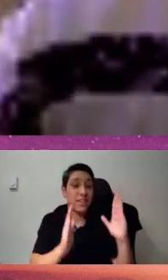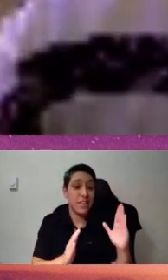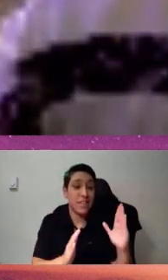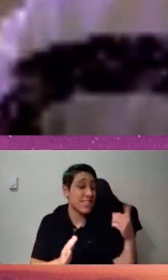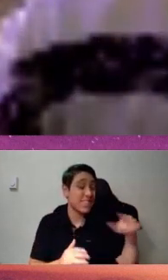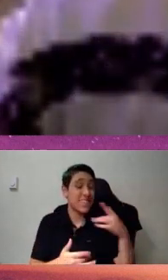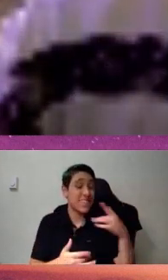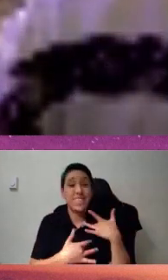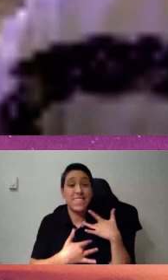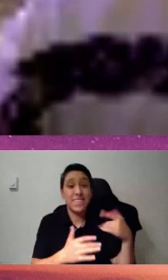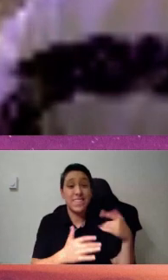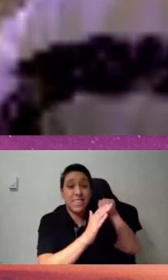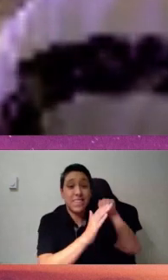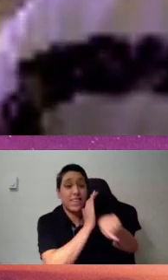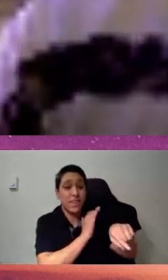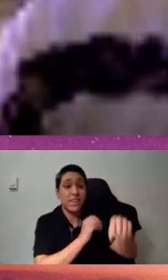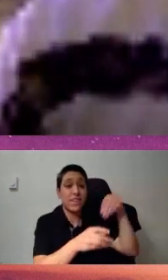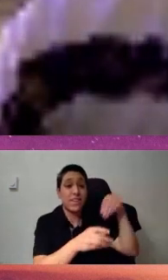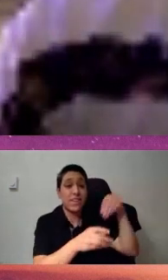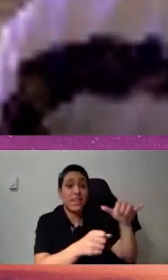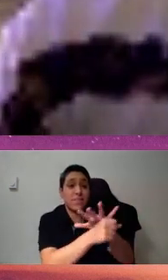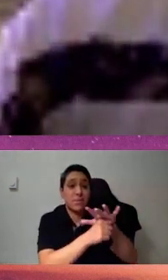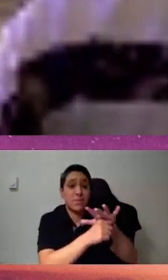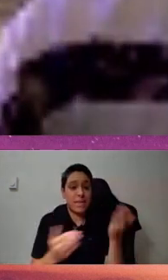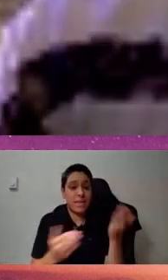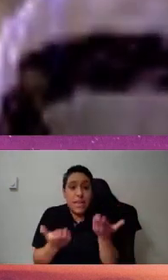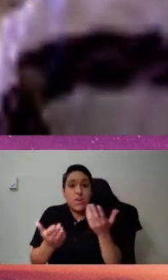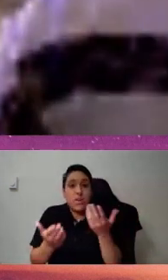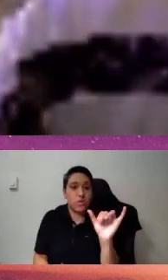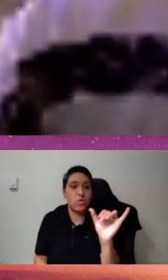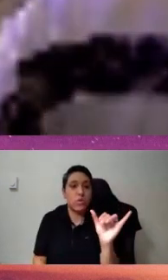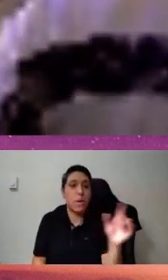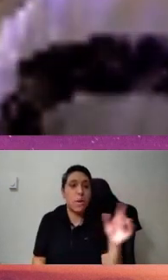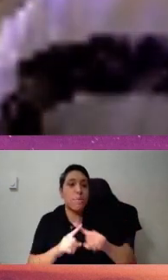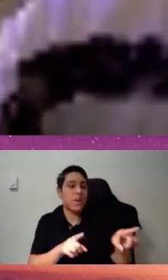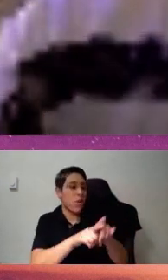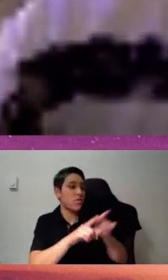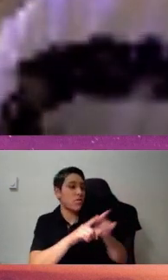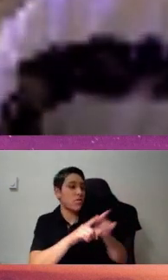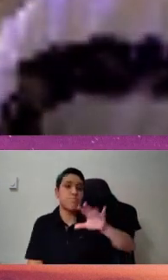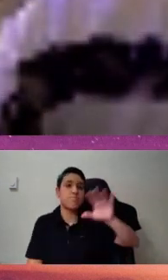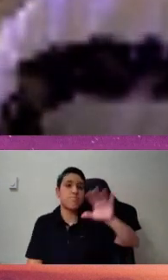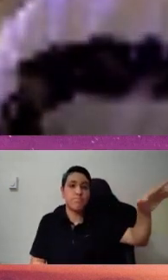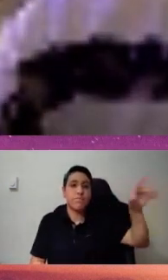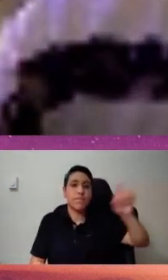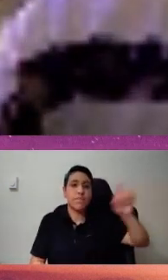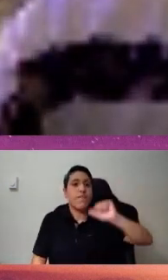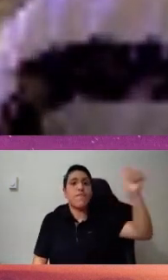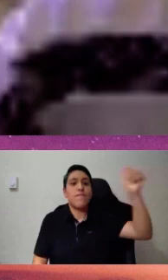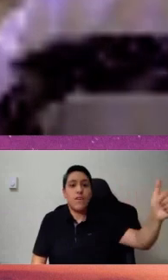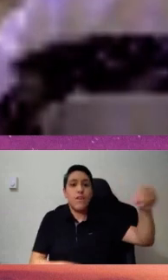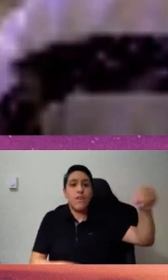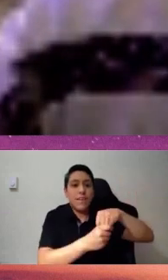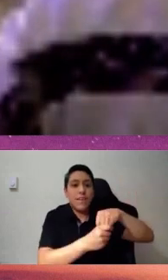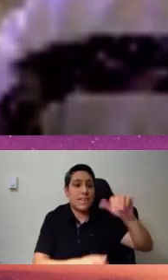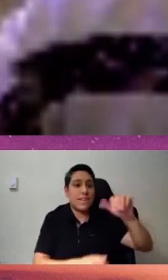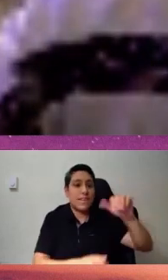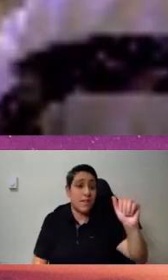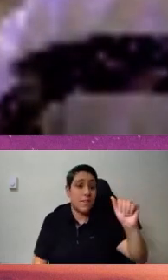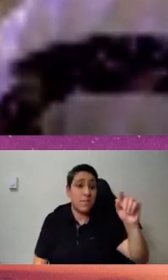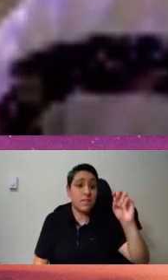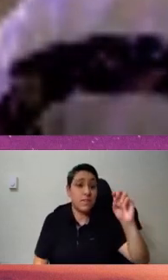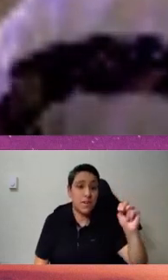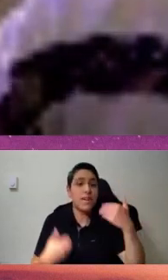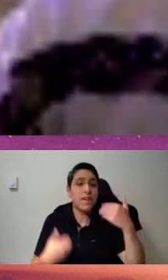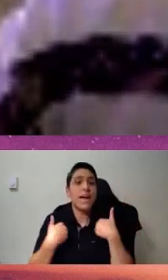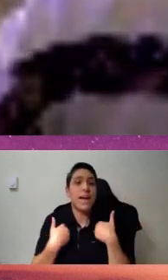And even here on our lands, but especially there's a high bar tapped into the land that are working for the land. Folks